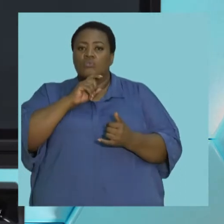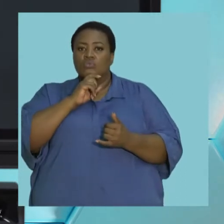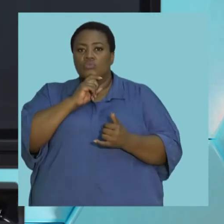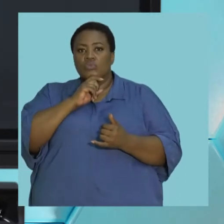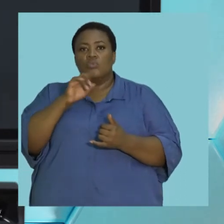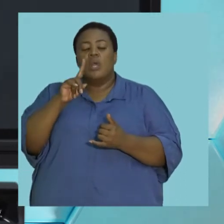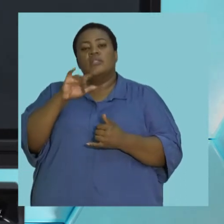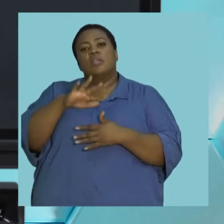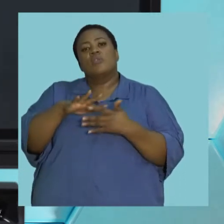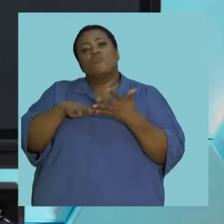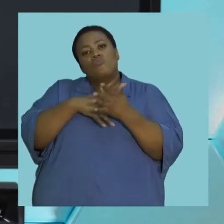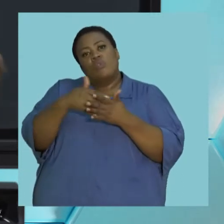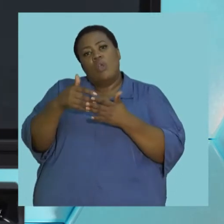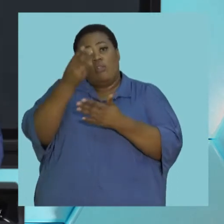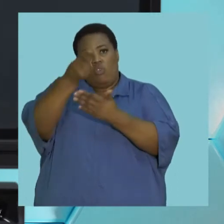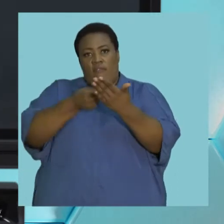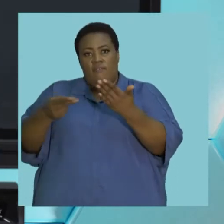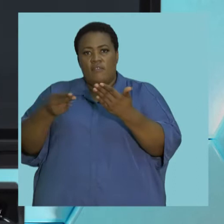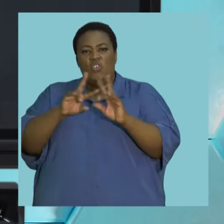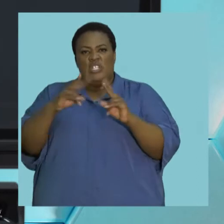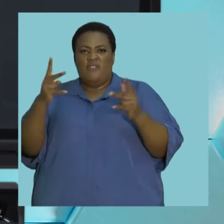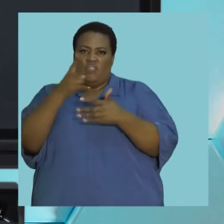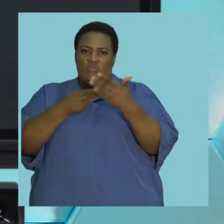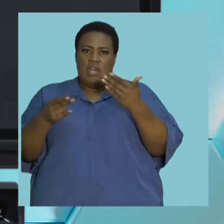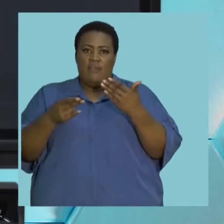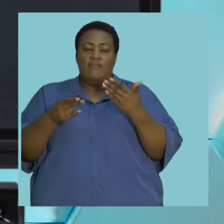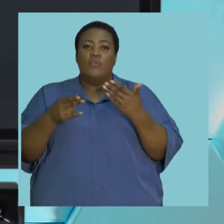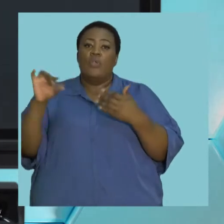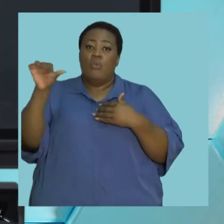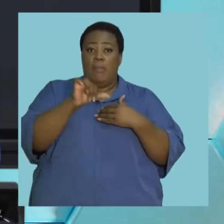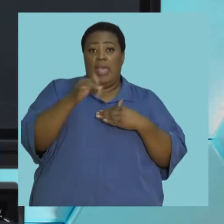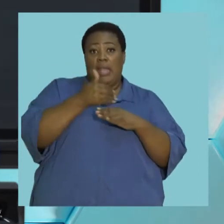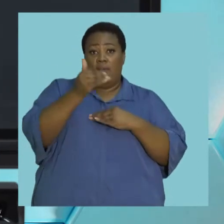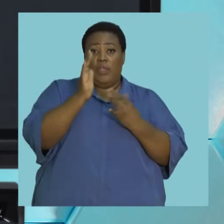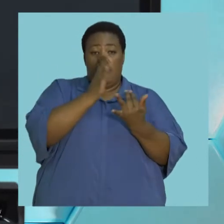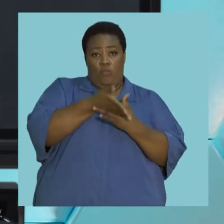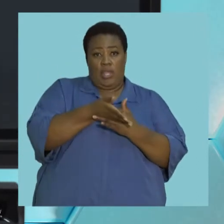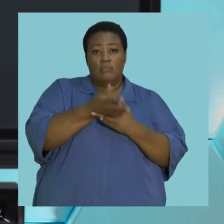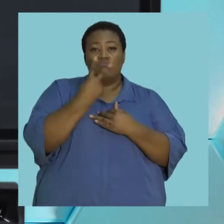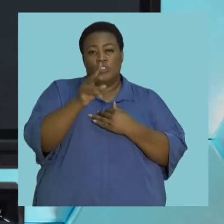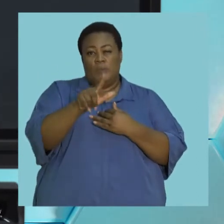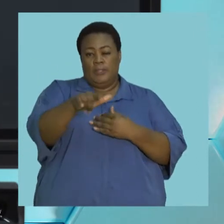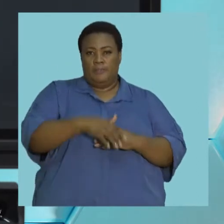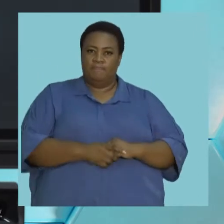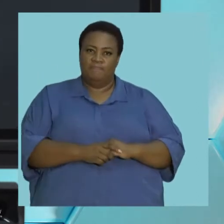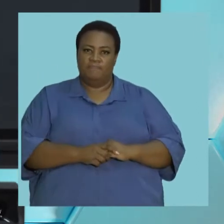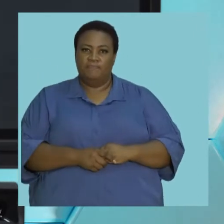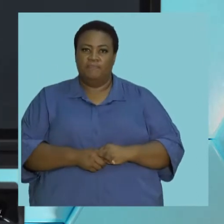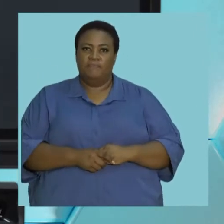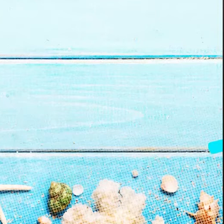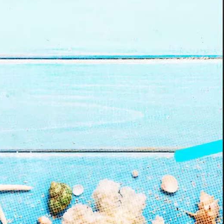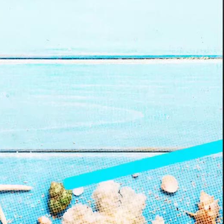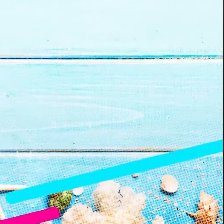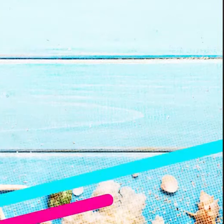information in a graph or different types of graphs when we get back after a short break. So refreshen up, and I'll see you in a little